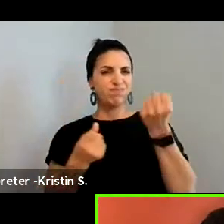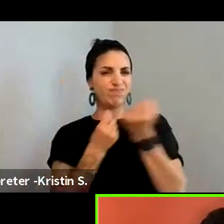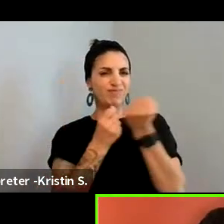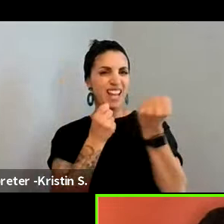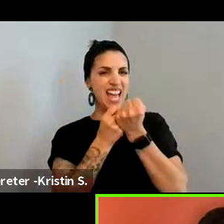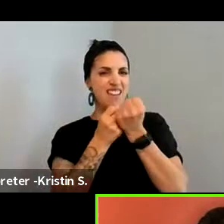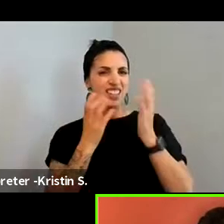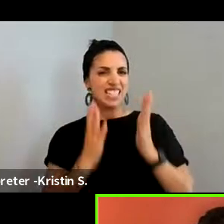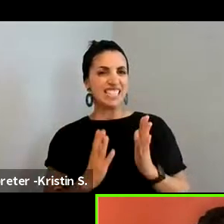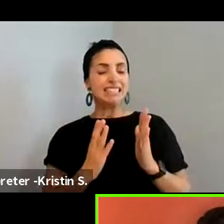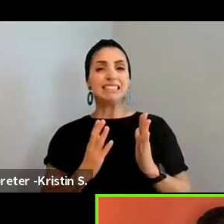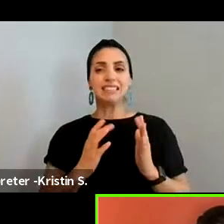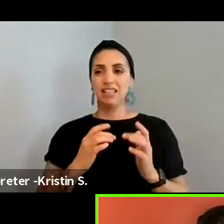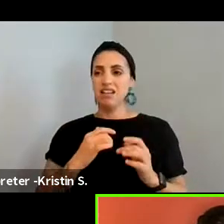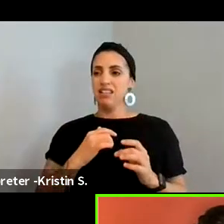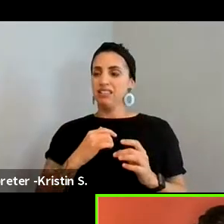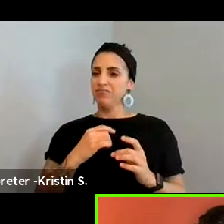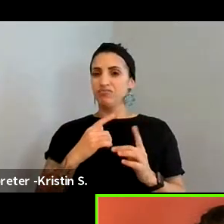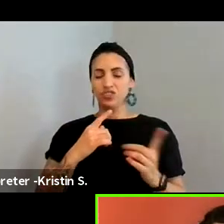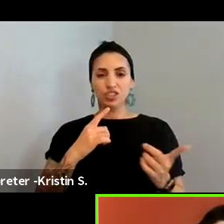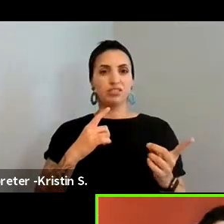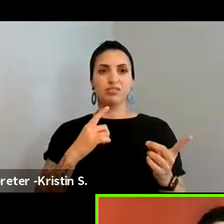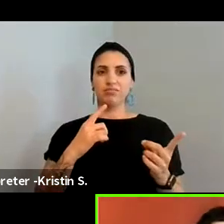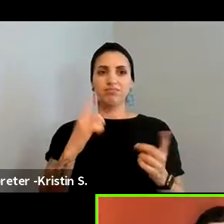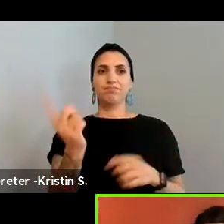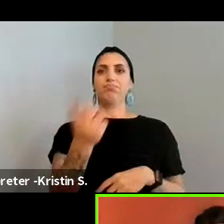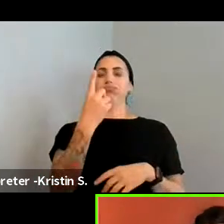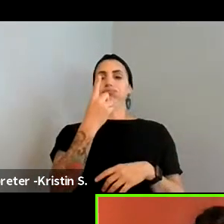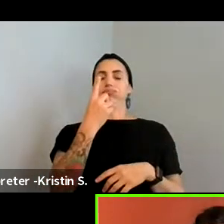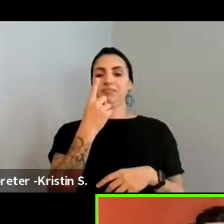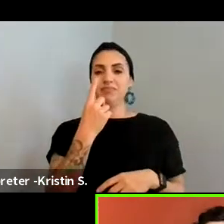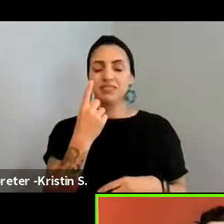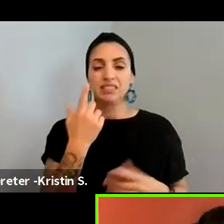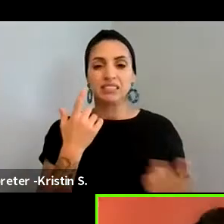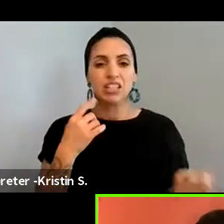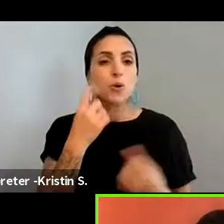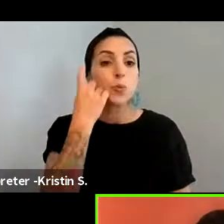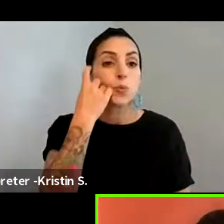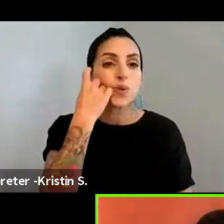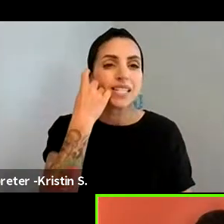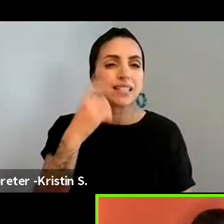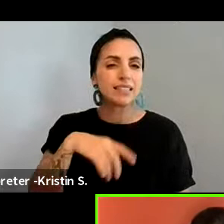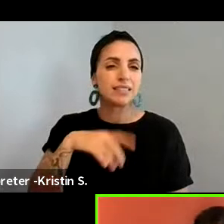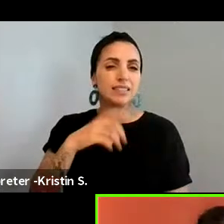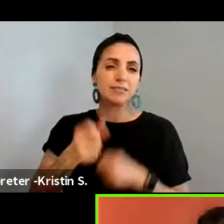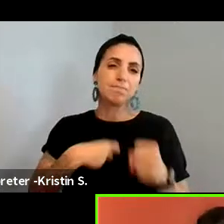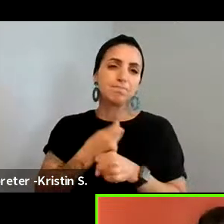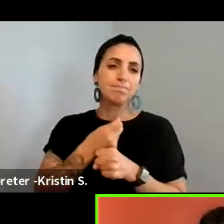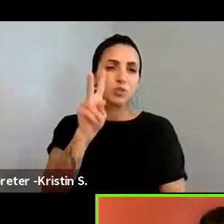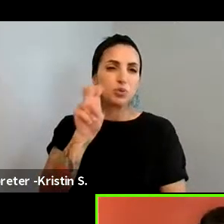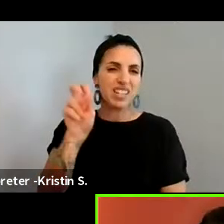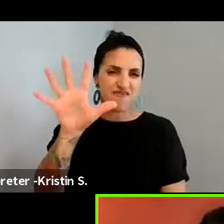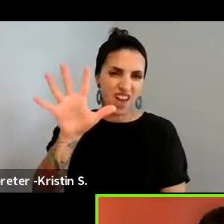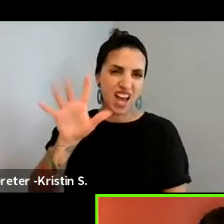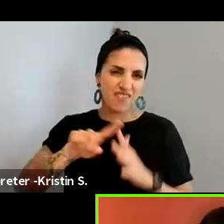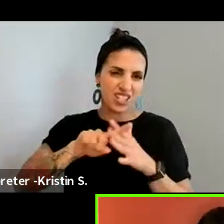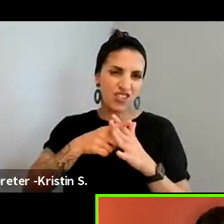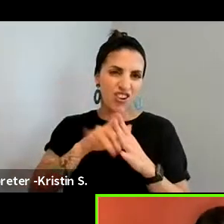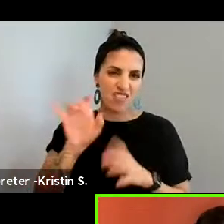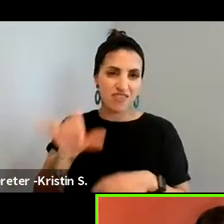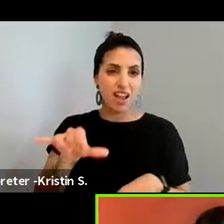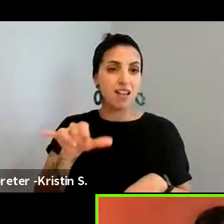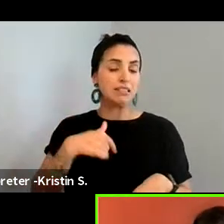and fairly recently, I'd say about 2005. So I had been